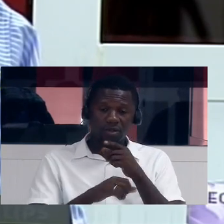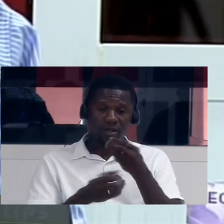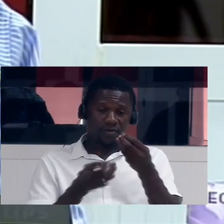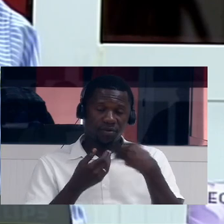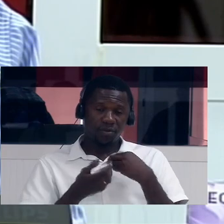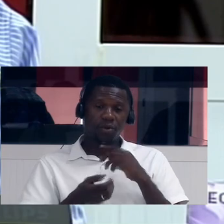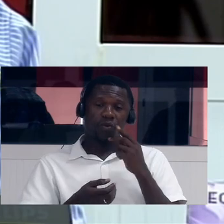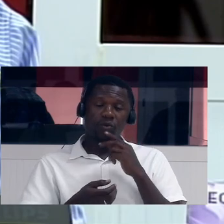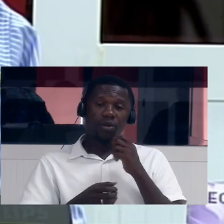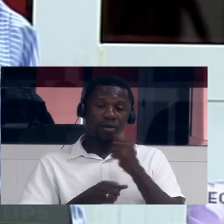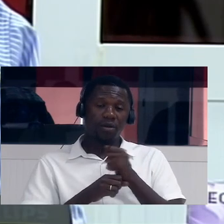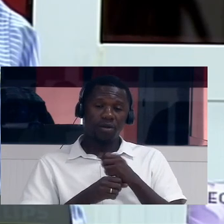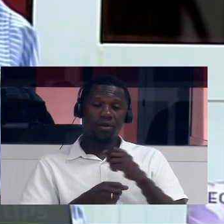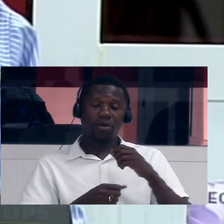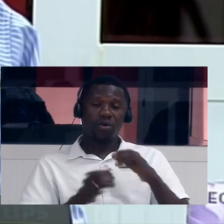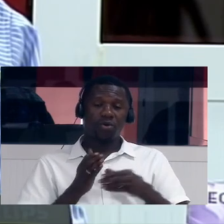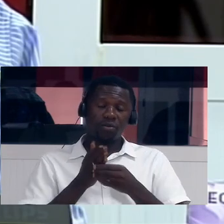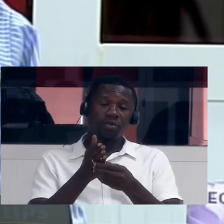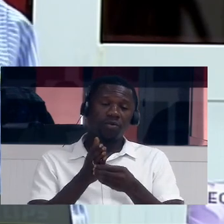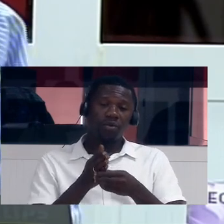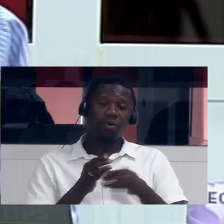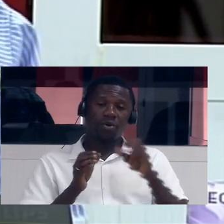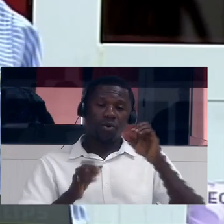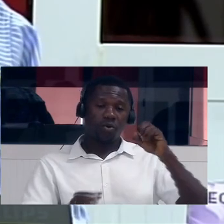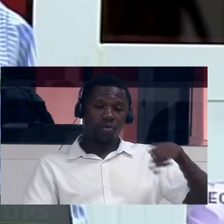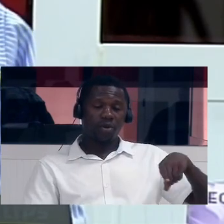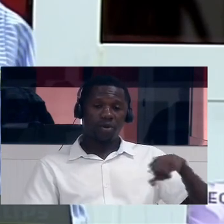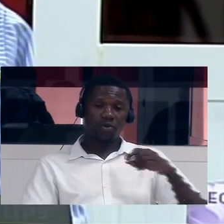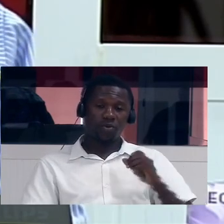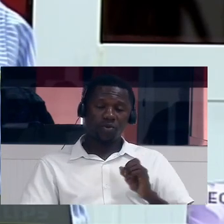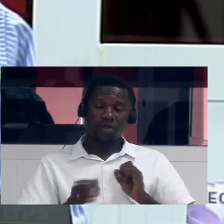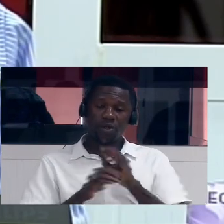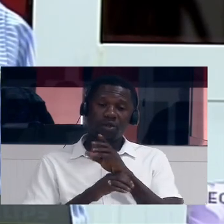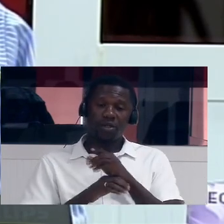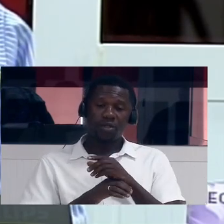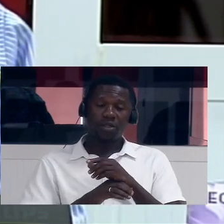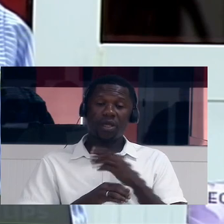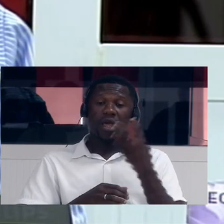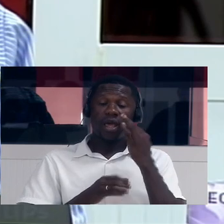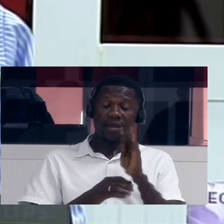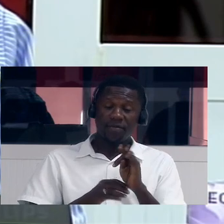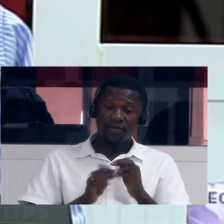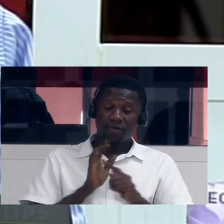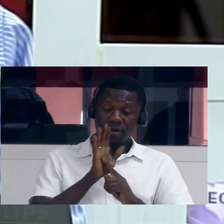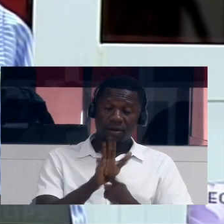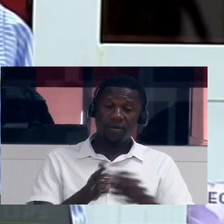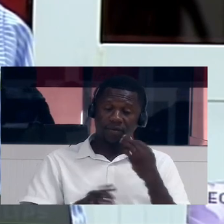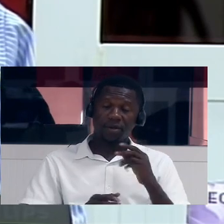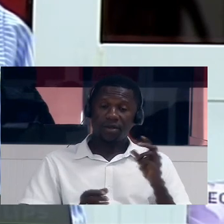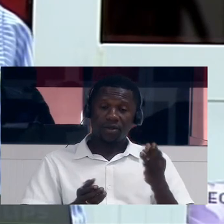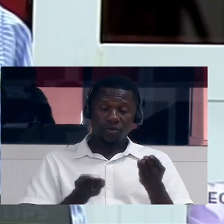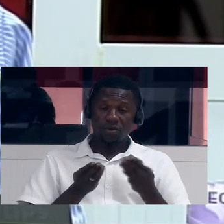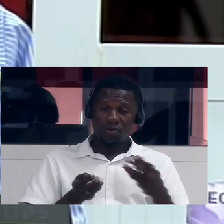the Commissioner of Operations to issue his orders, was that if the students wanted to come to Banjul to come and see